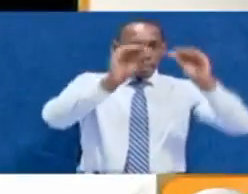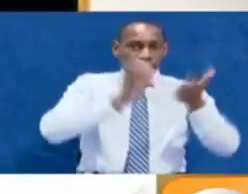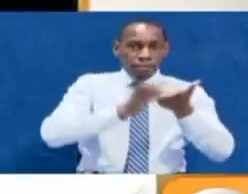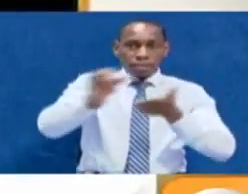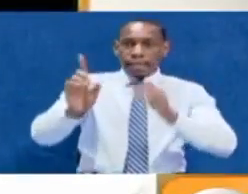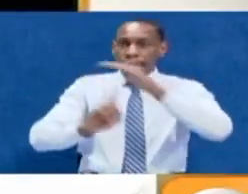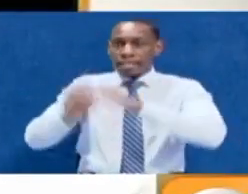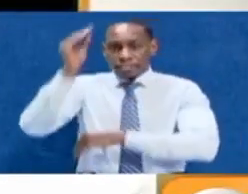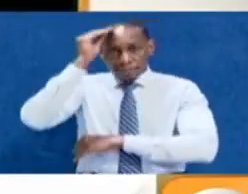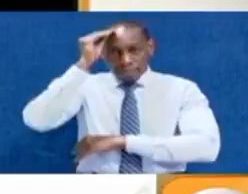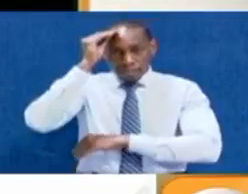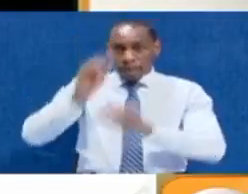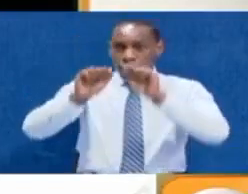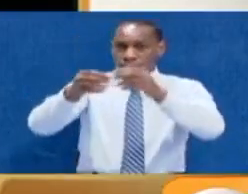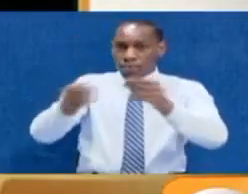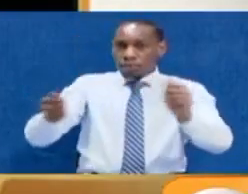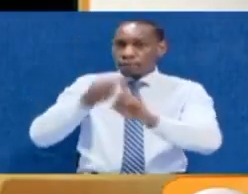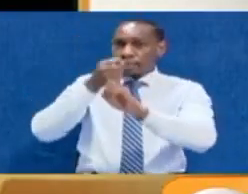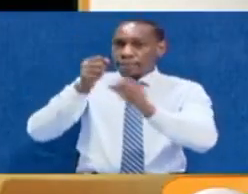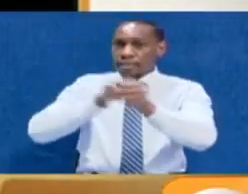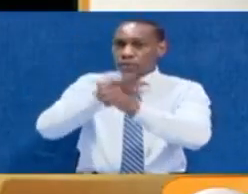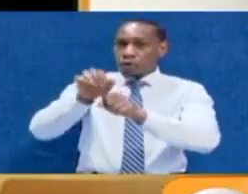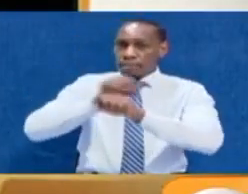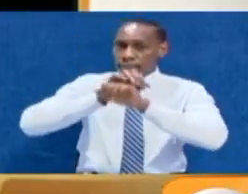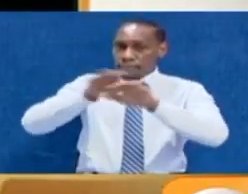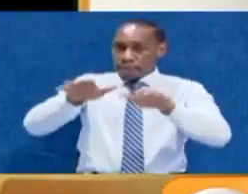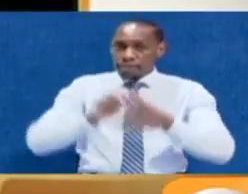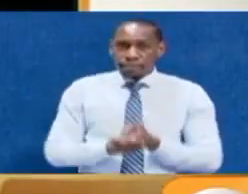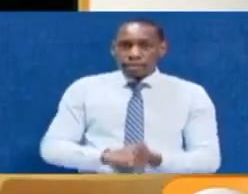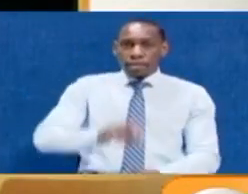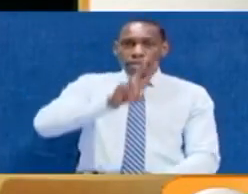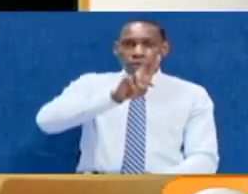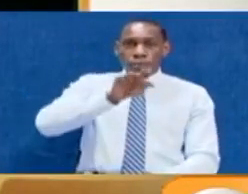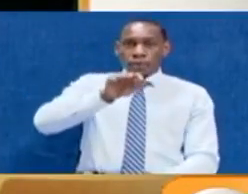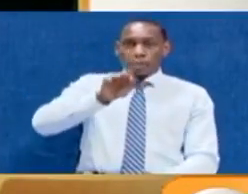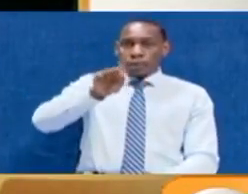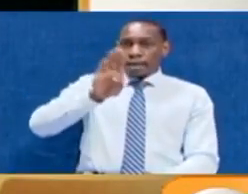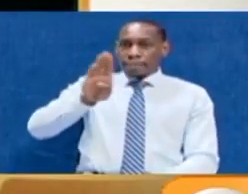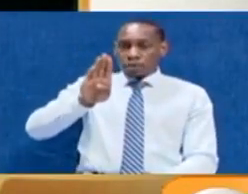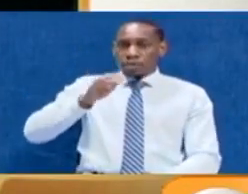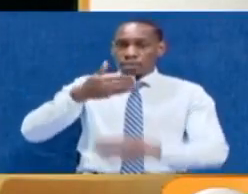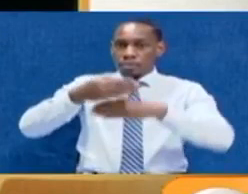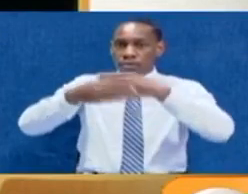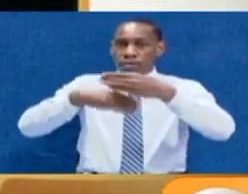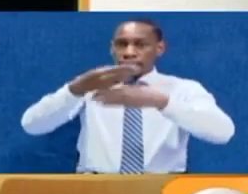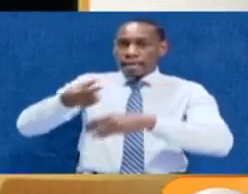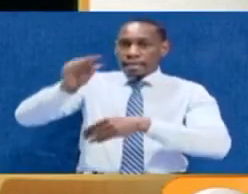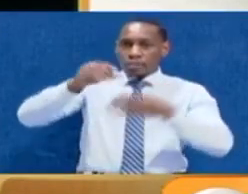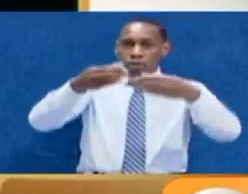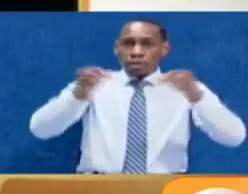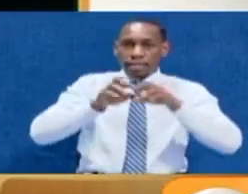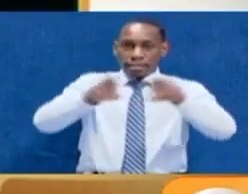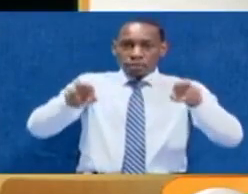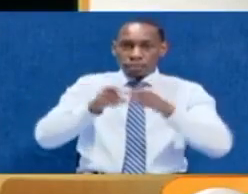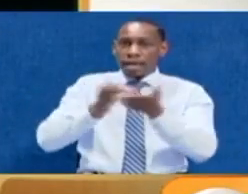to the Ministry of Education to mitigate the effects of COVID-19 pandemic, 2.1 billion shillings for the construction of additional classrooms has